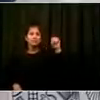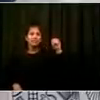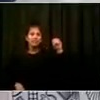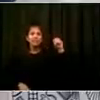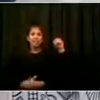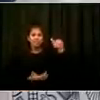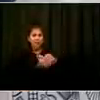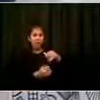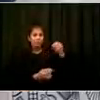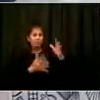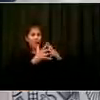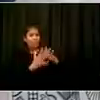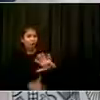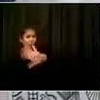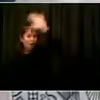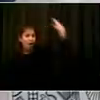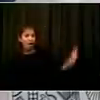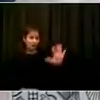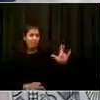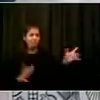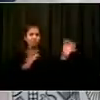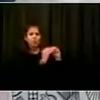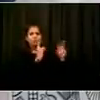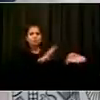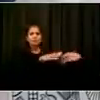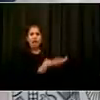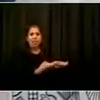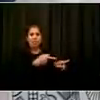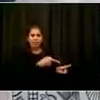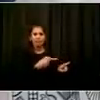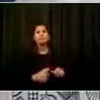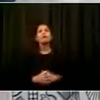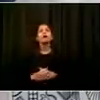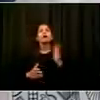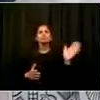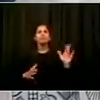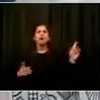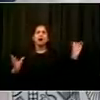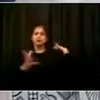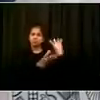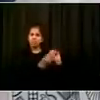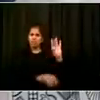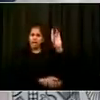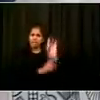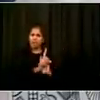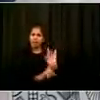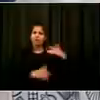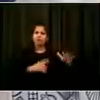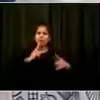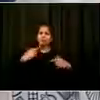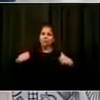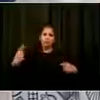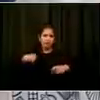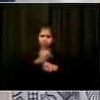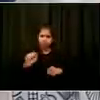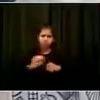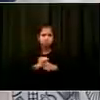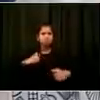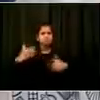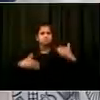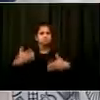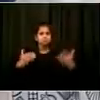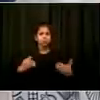city, the need to fight back, the need to have tough restrictions so clear now. We'll talk about that, and we're also going